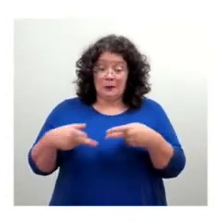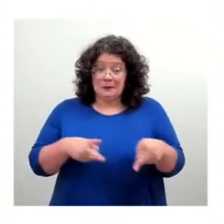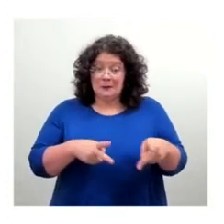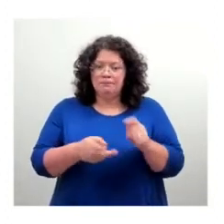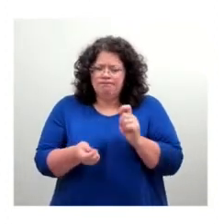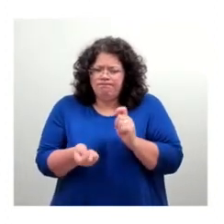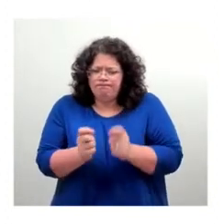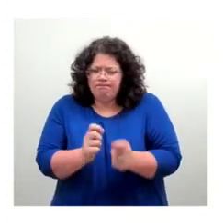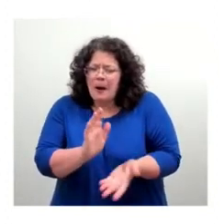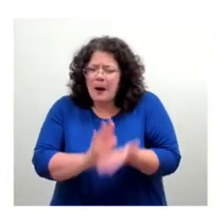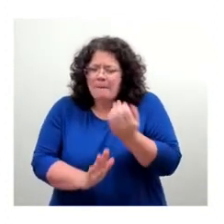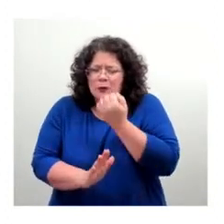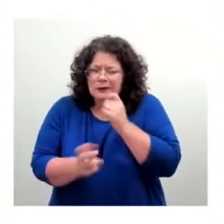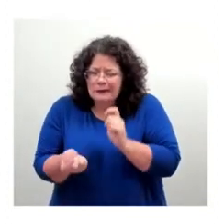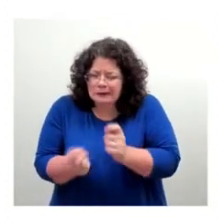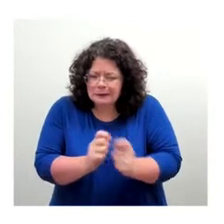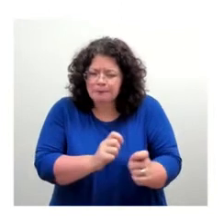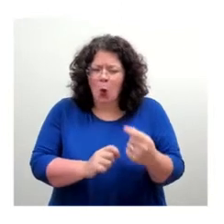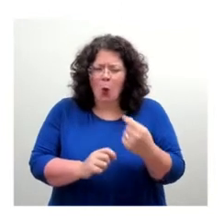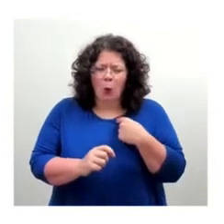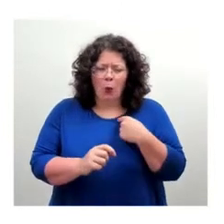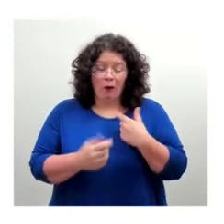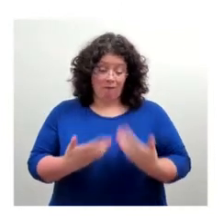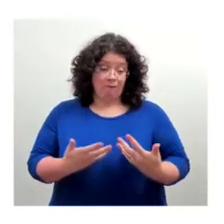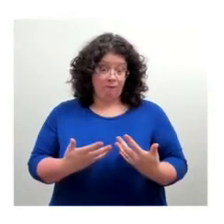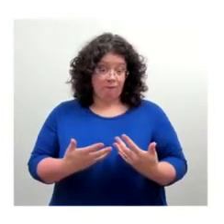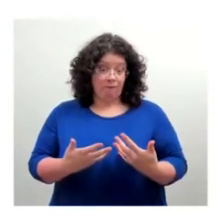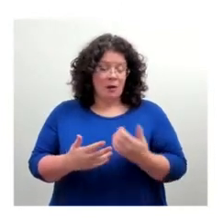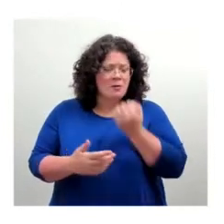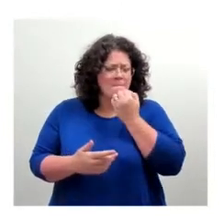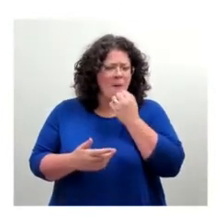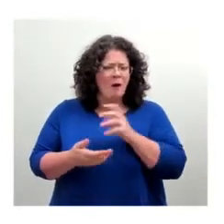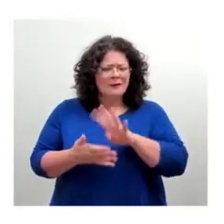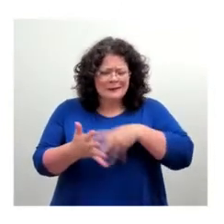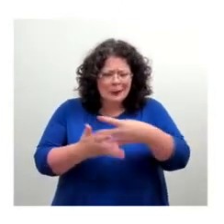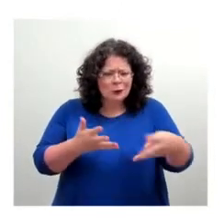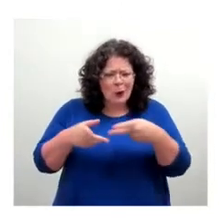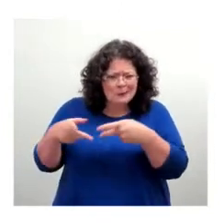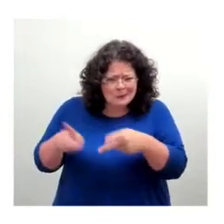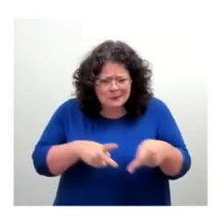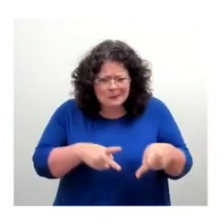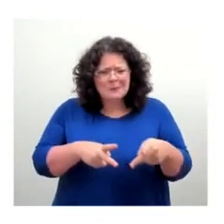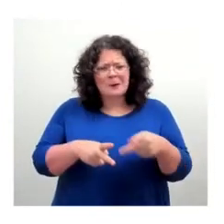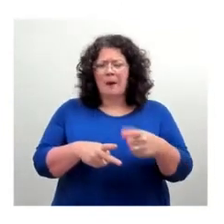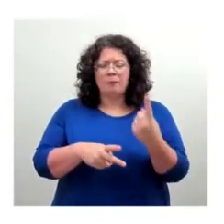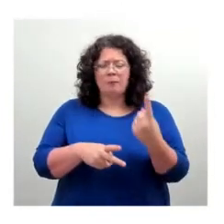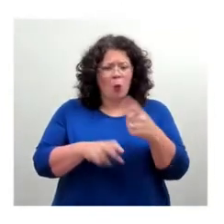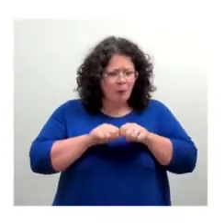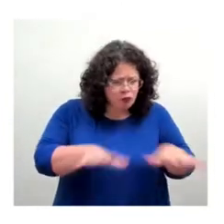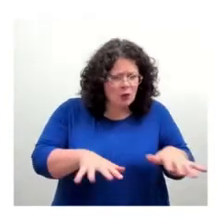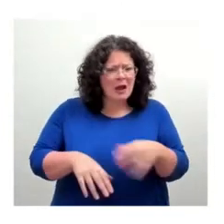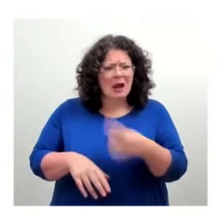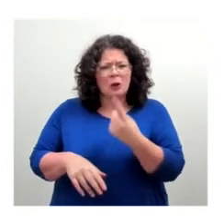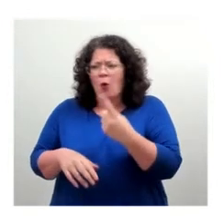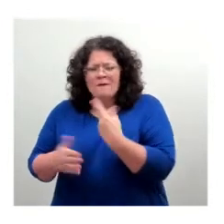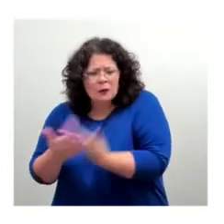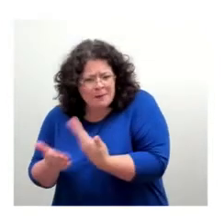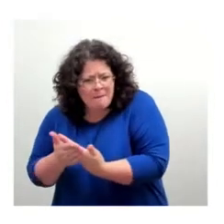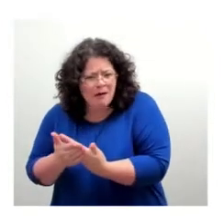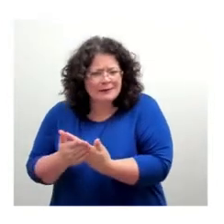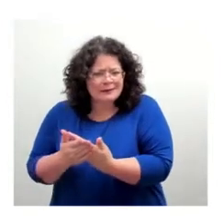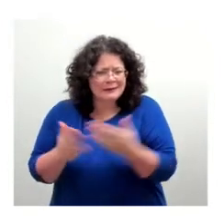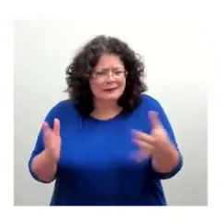on demand, and the links between them are tentative at best, and so there's been a lot of updates